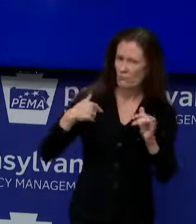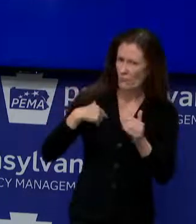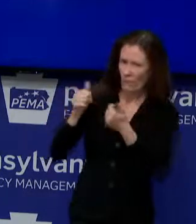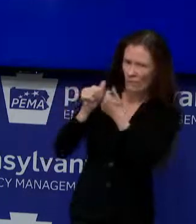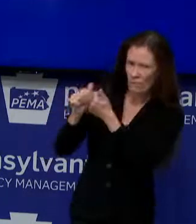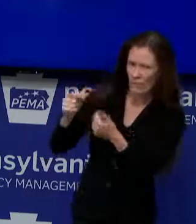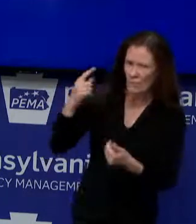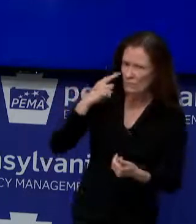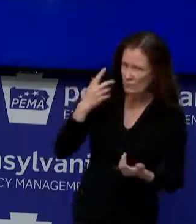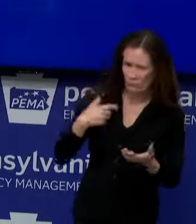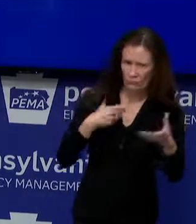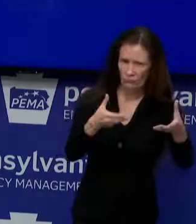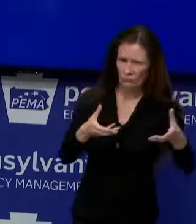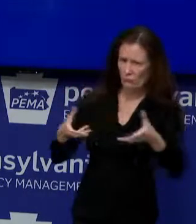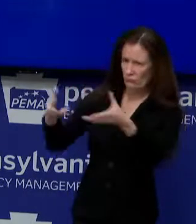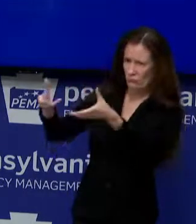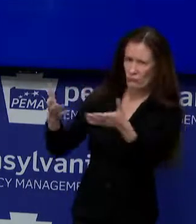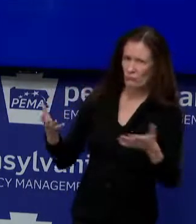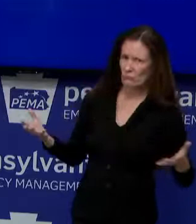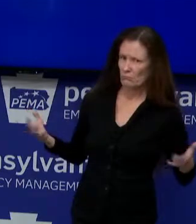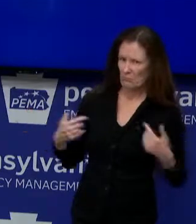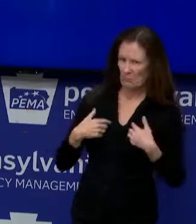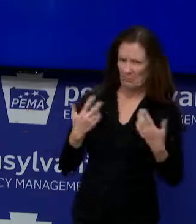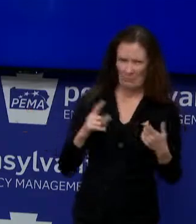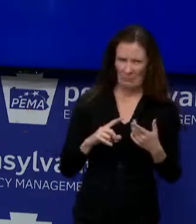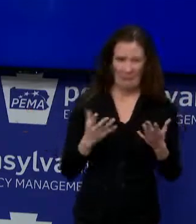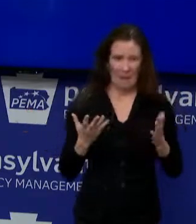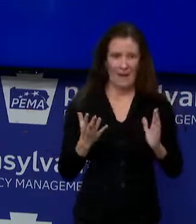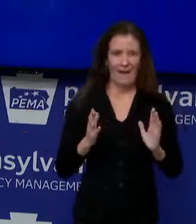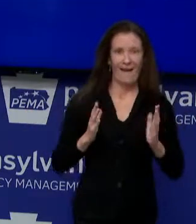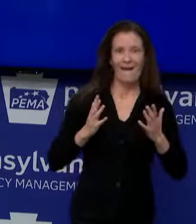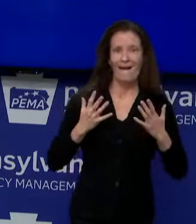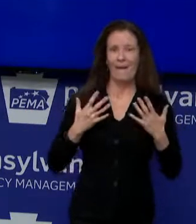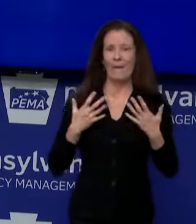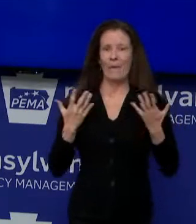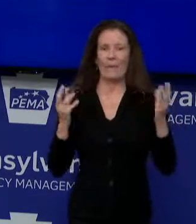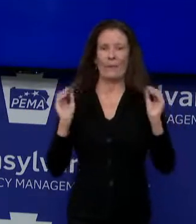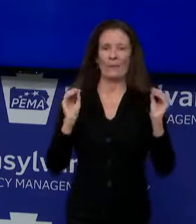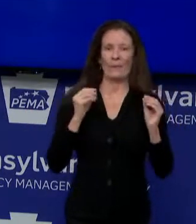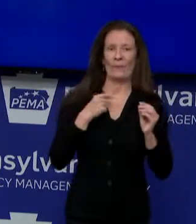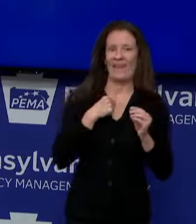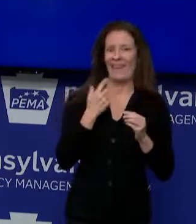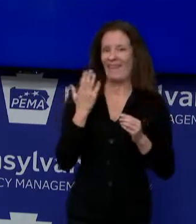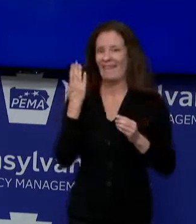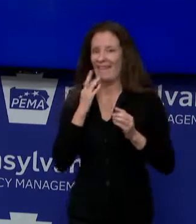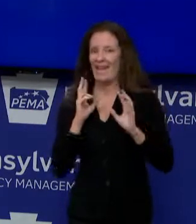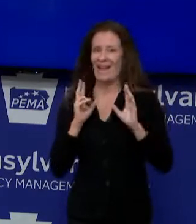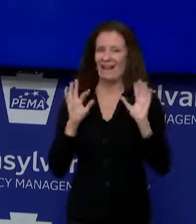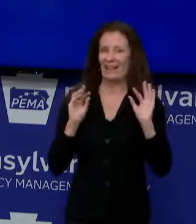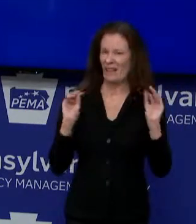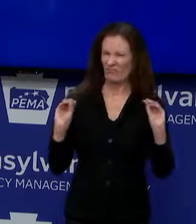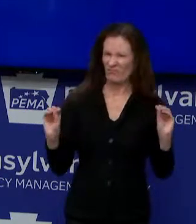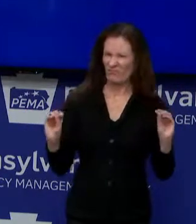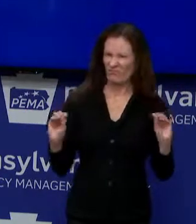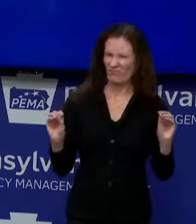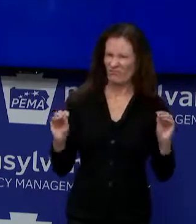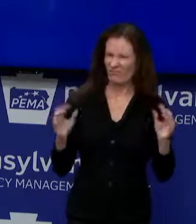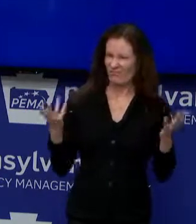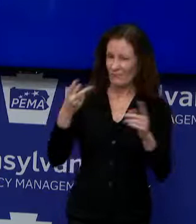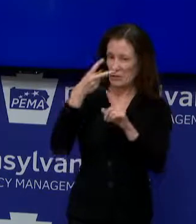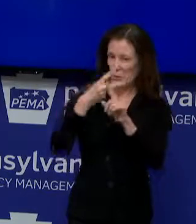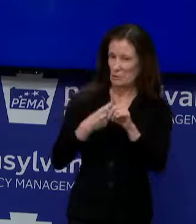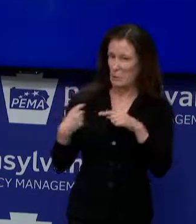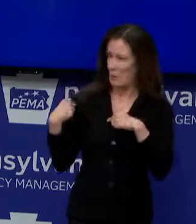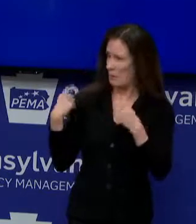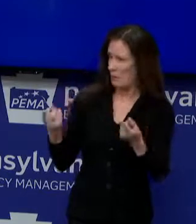not anything that we had anything to do with. So I think that's why it has been that long. Today, things